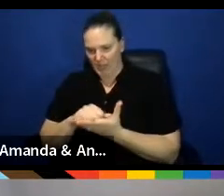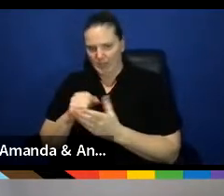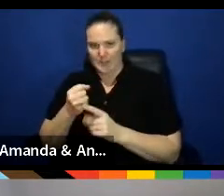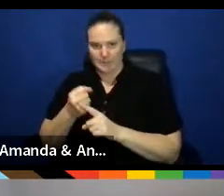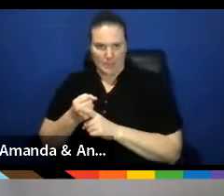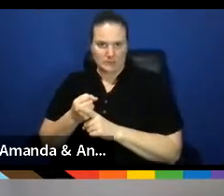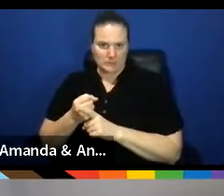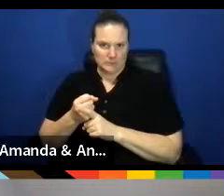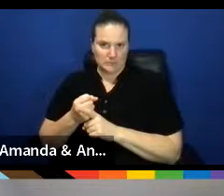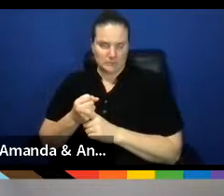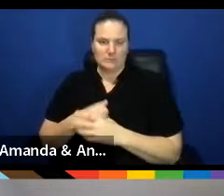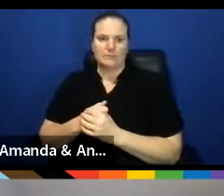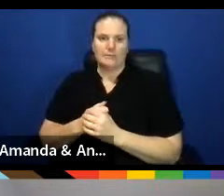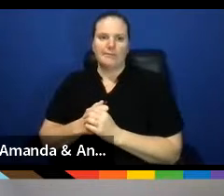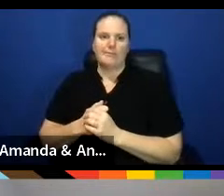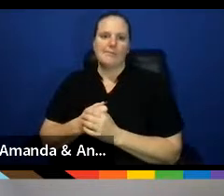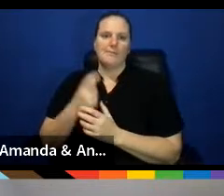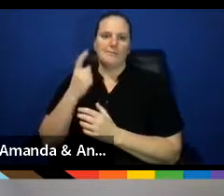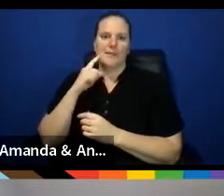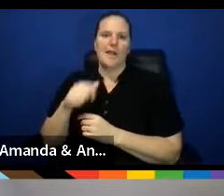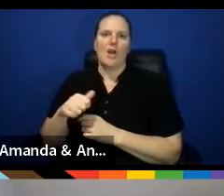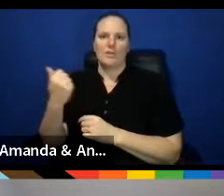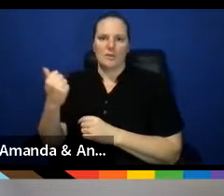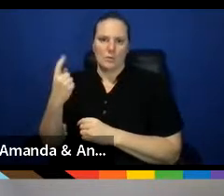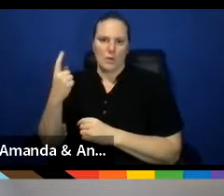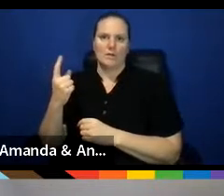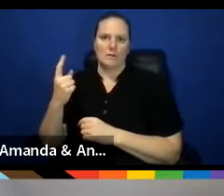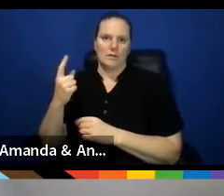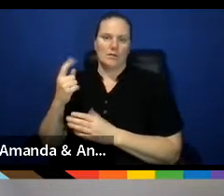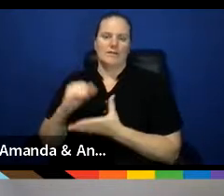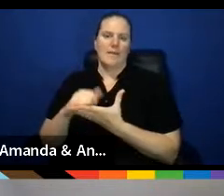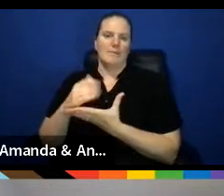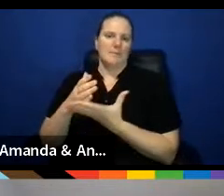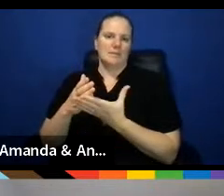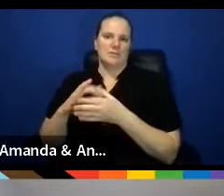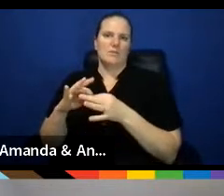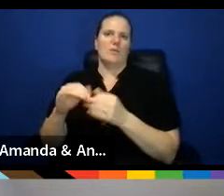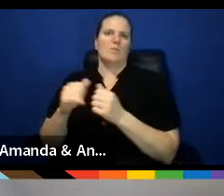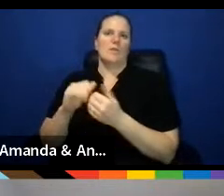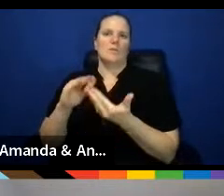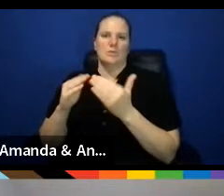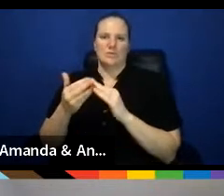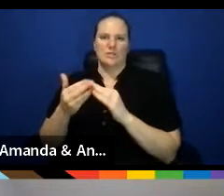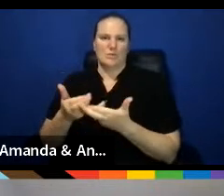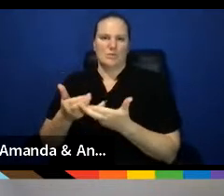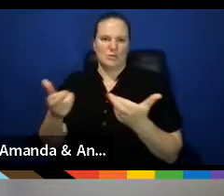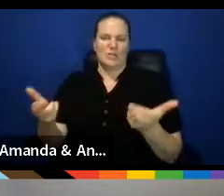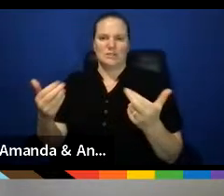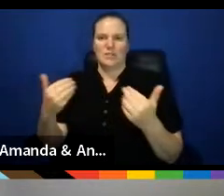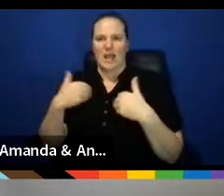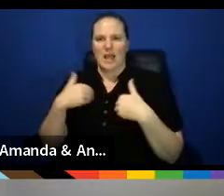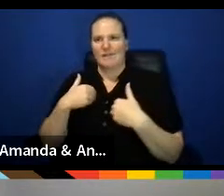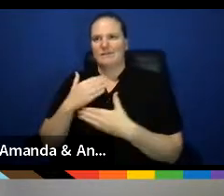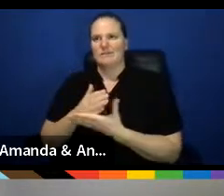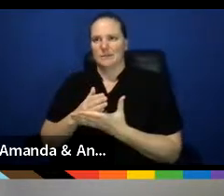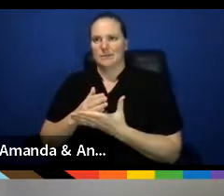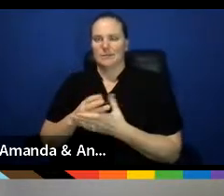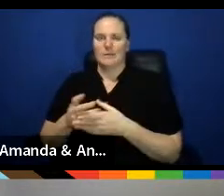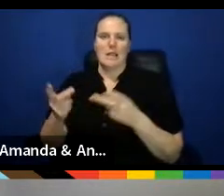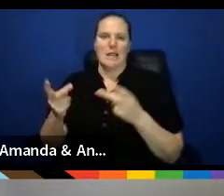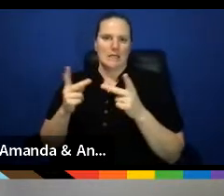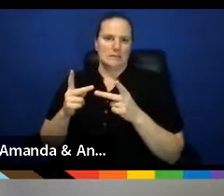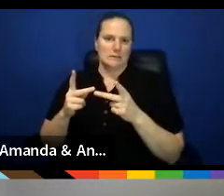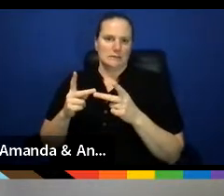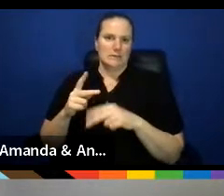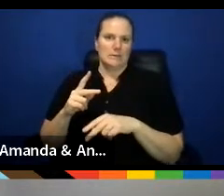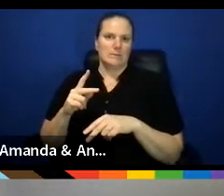impacts. And I think another is that piece around the community resource and having some sort of place where folks, if they